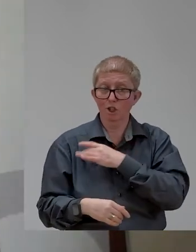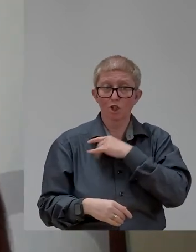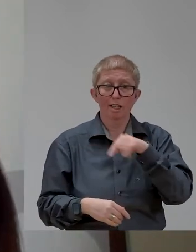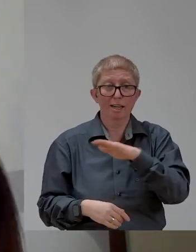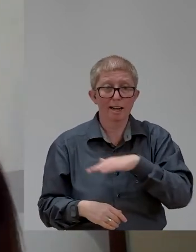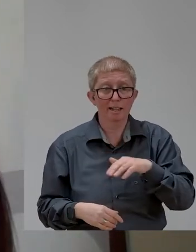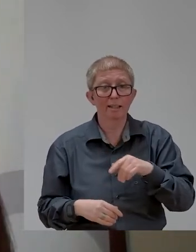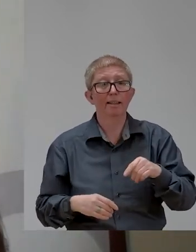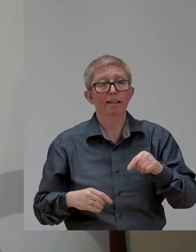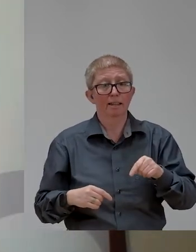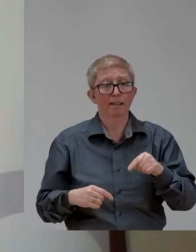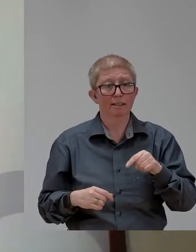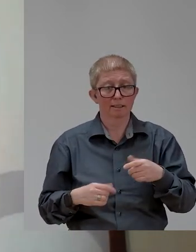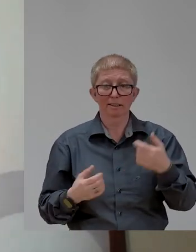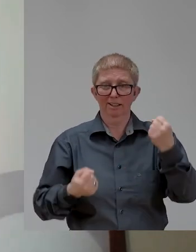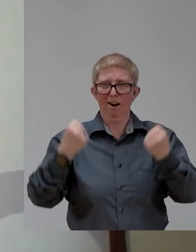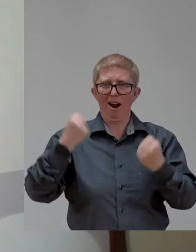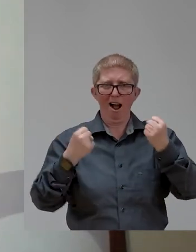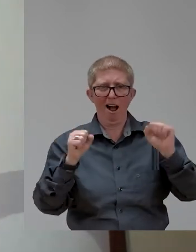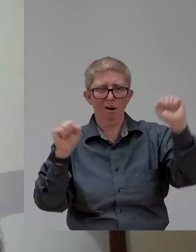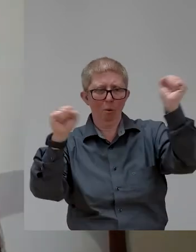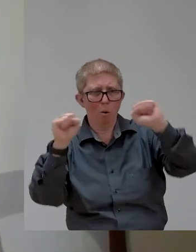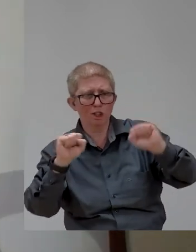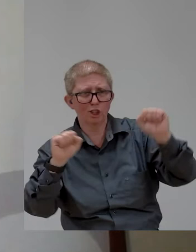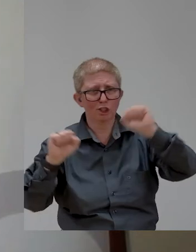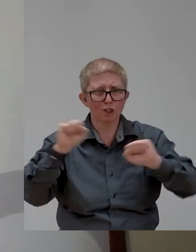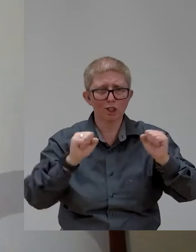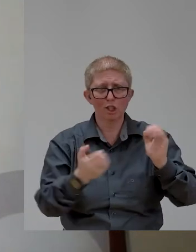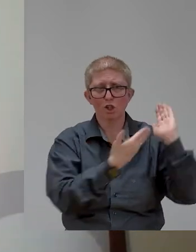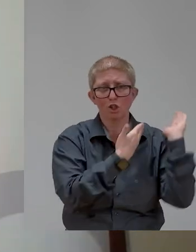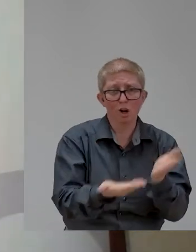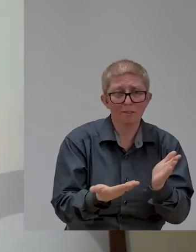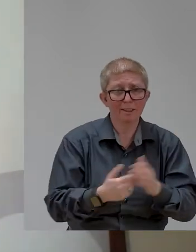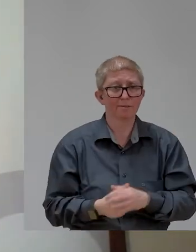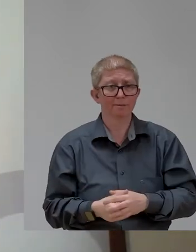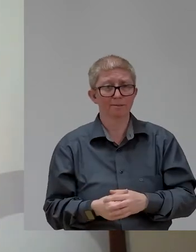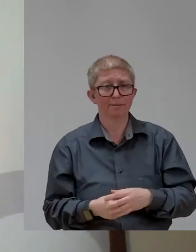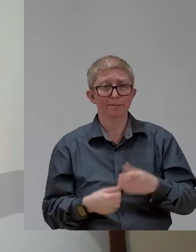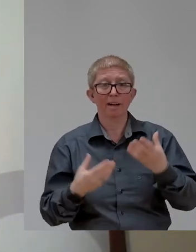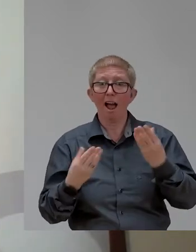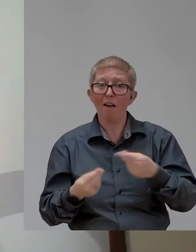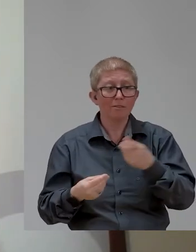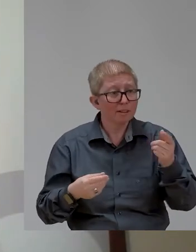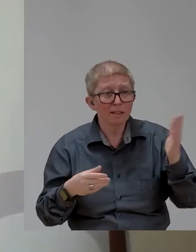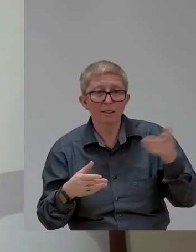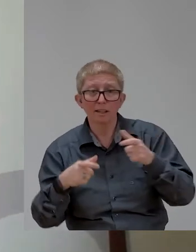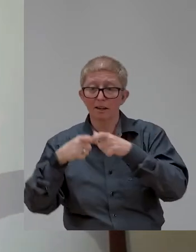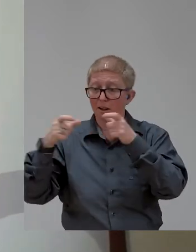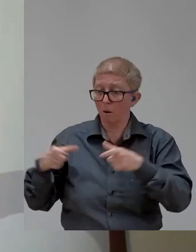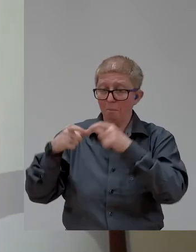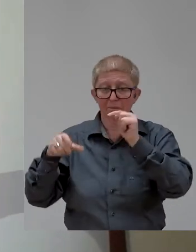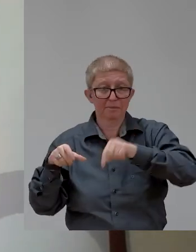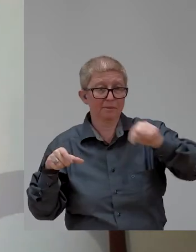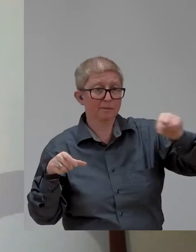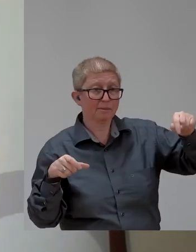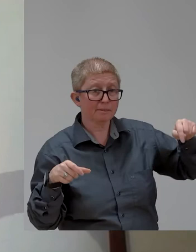services that use no water to businesses or people across Chile. Over 55% of their employees are people with disabilities, and